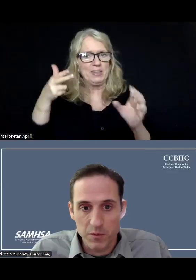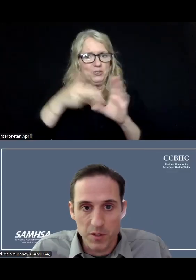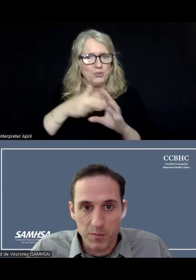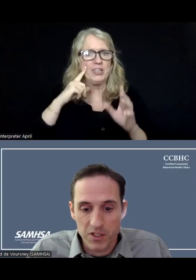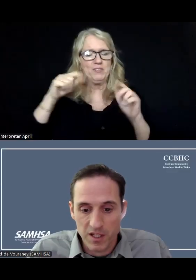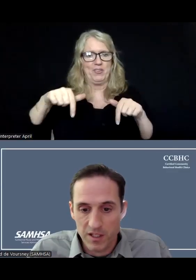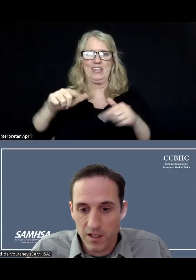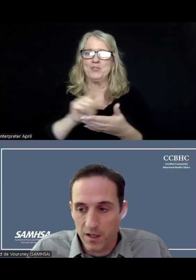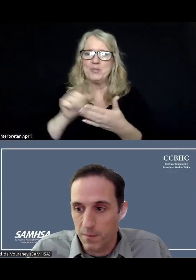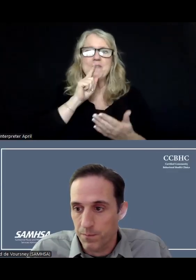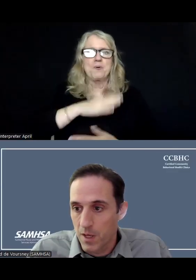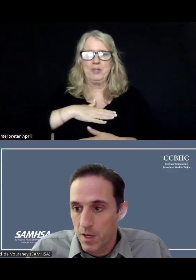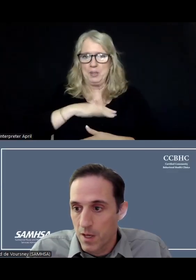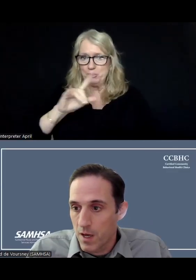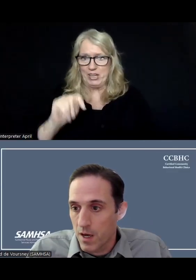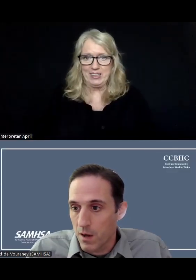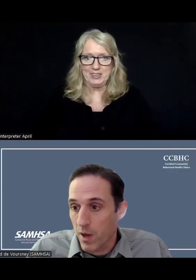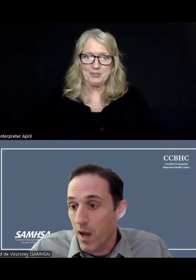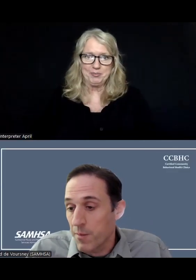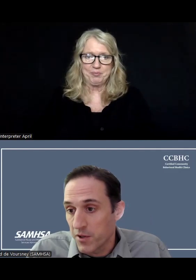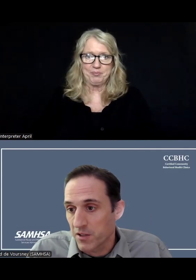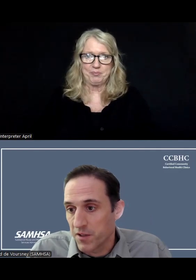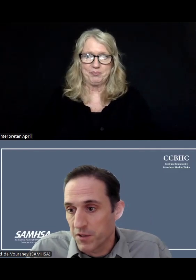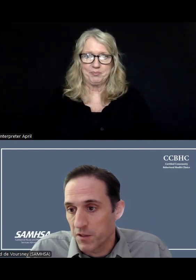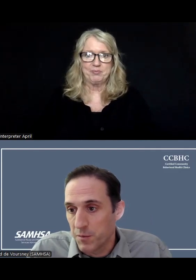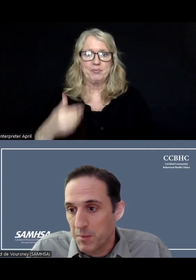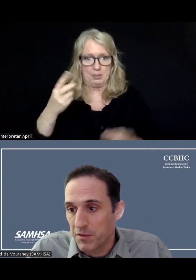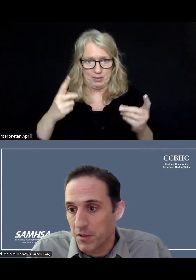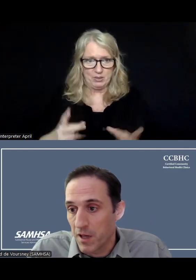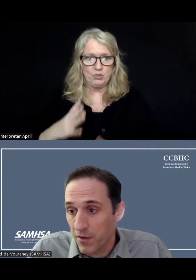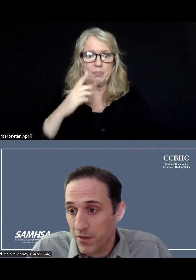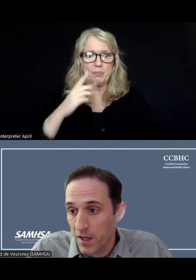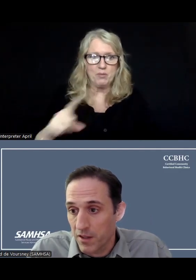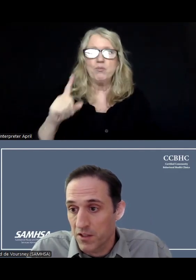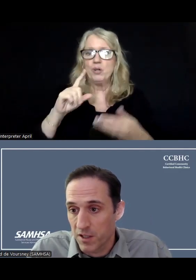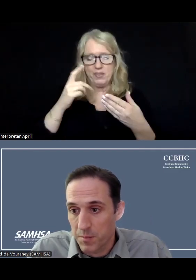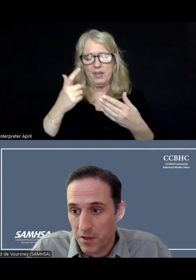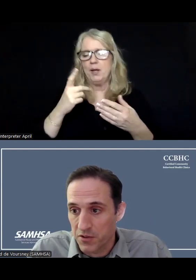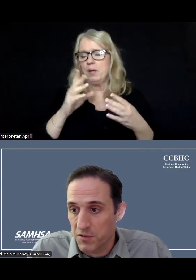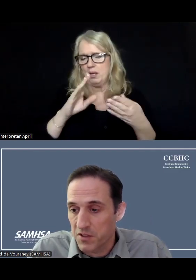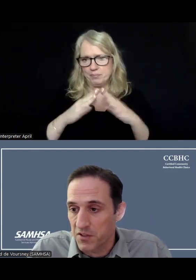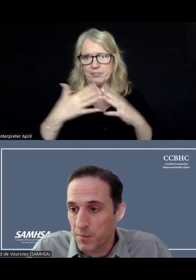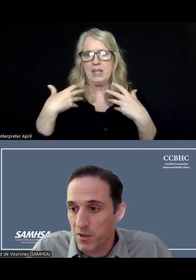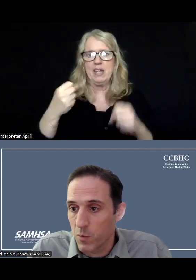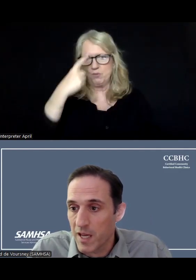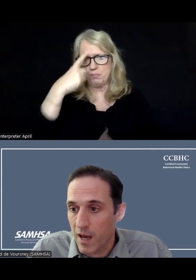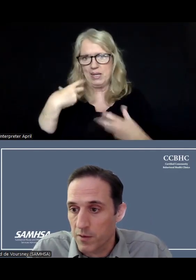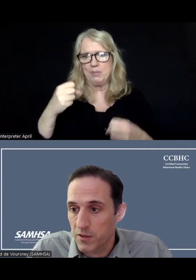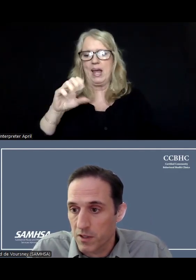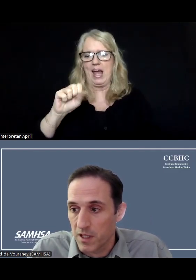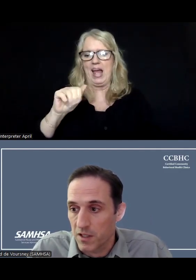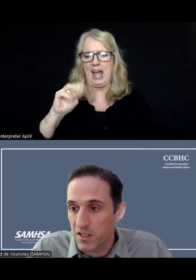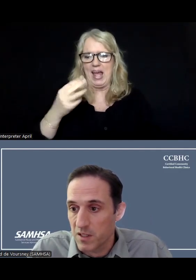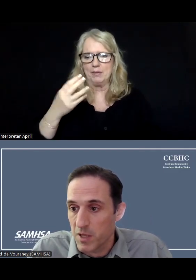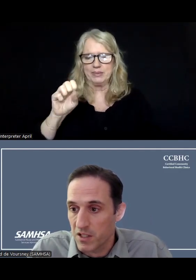Jam this week. Really appreciate it. I'm the director of the Division of Community Behavioral Health in the Center for Mental Health Services at SAMHSA. We